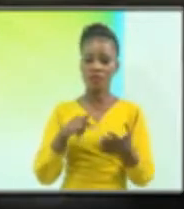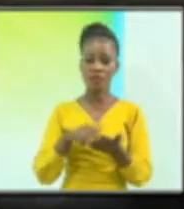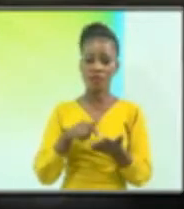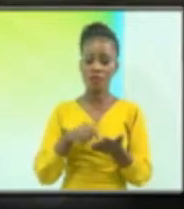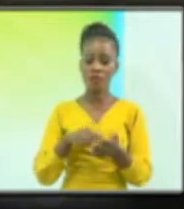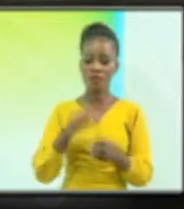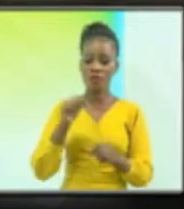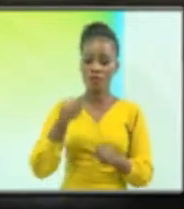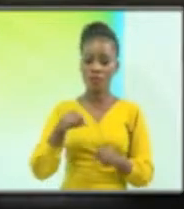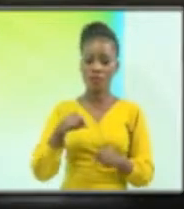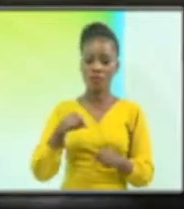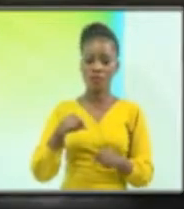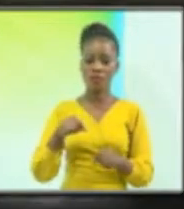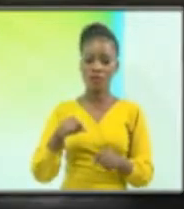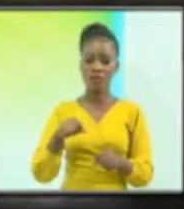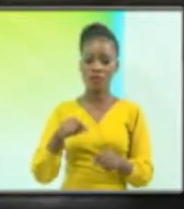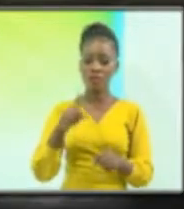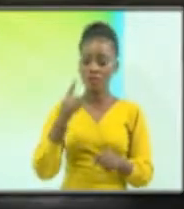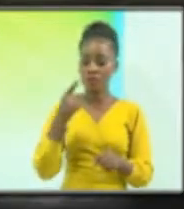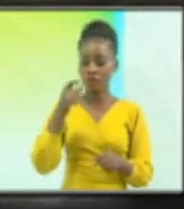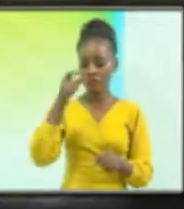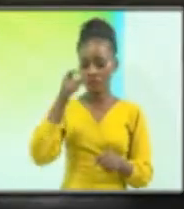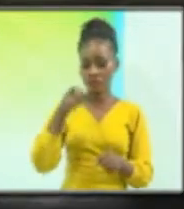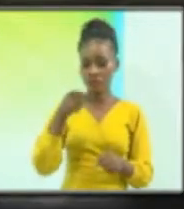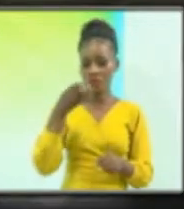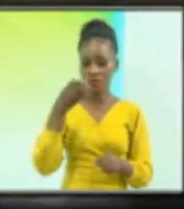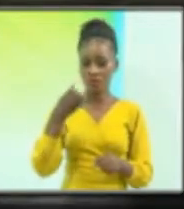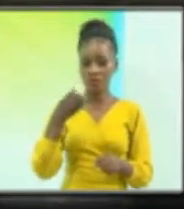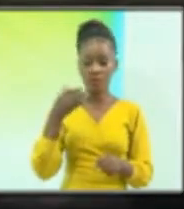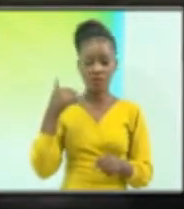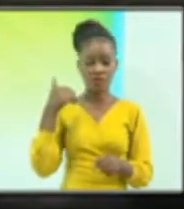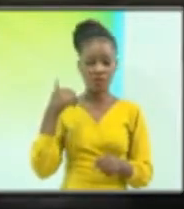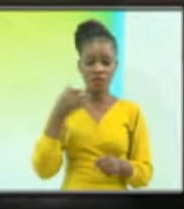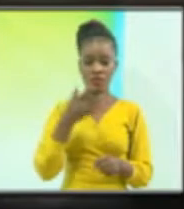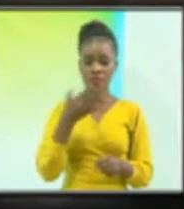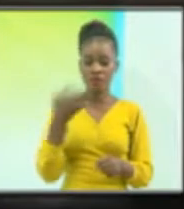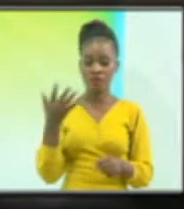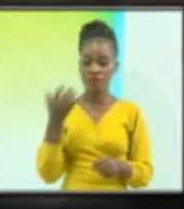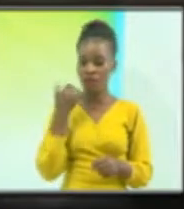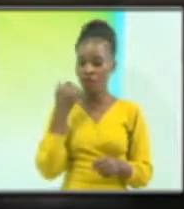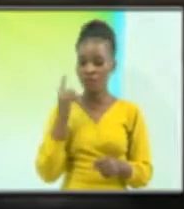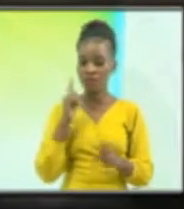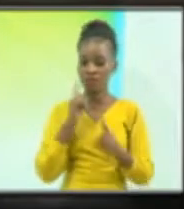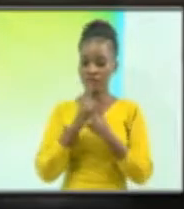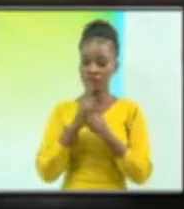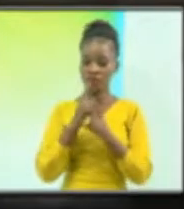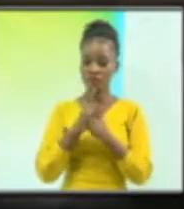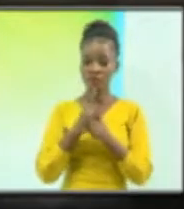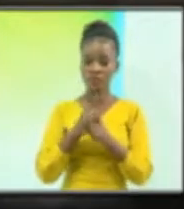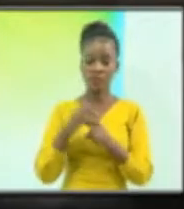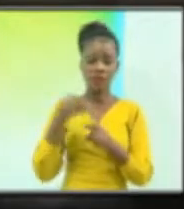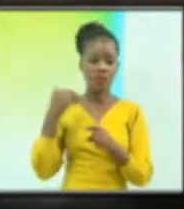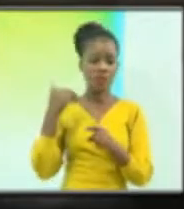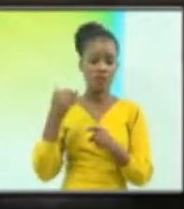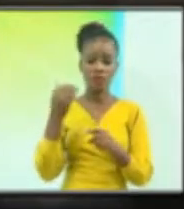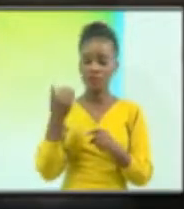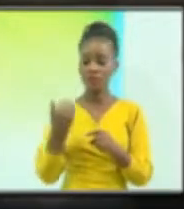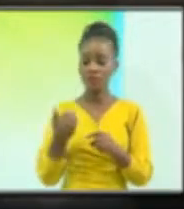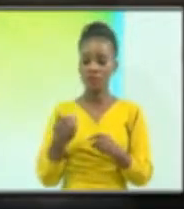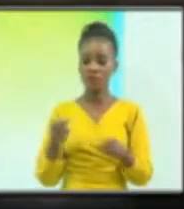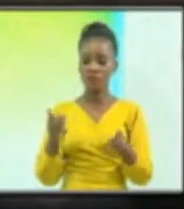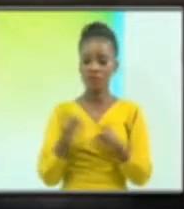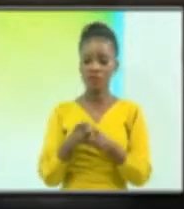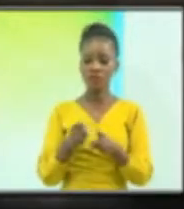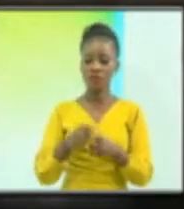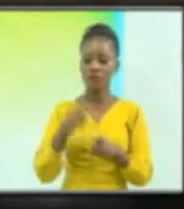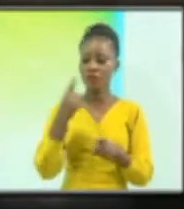that you find one person, because it is a toll-free number, you find one person calling in now, calling in after